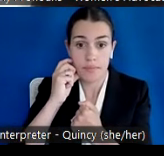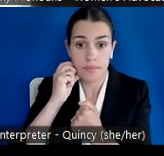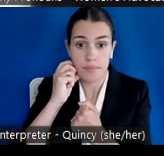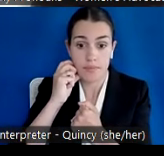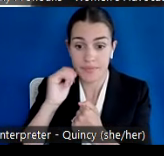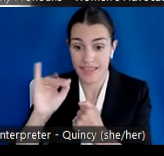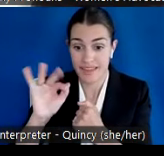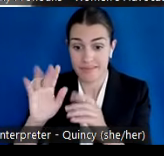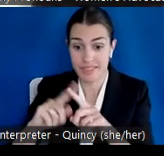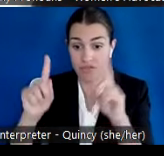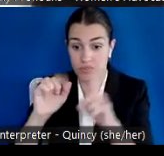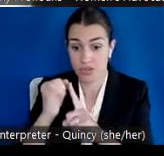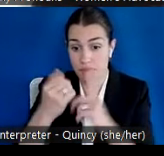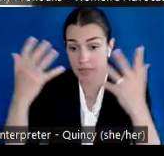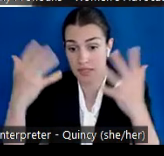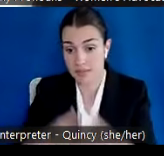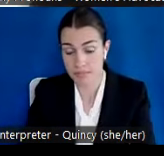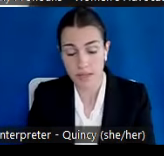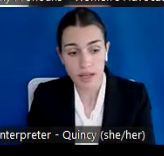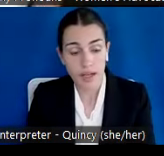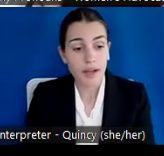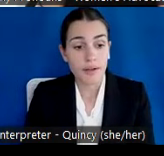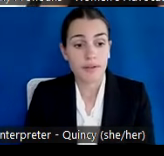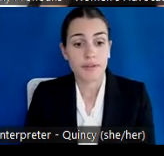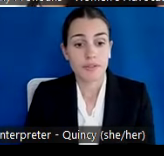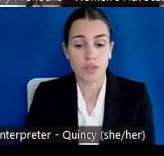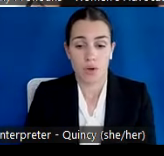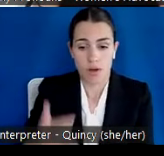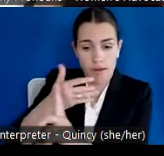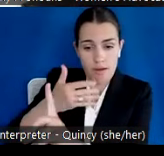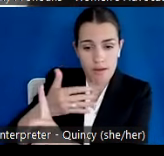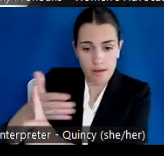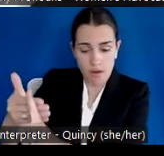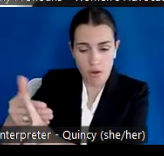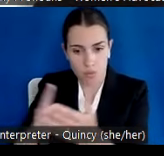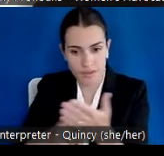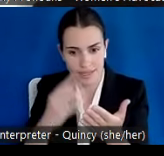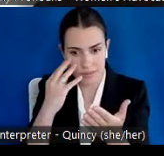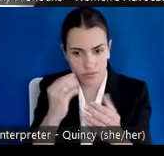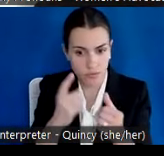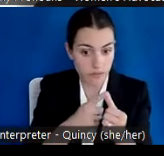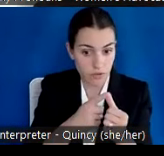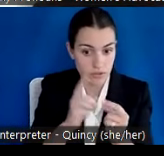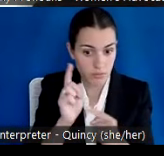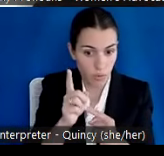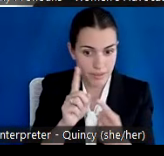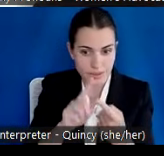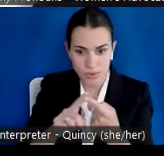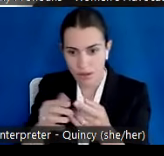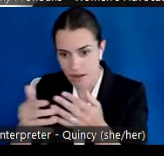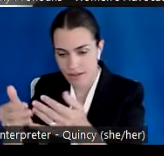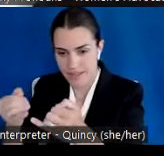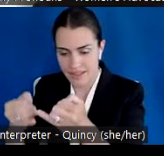different circumstances too. So what would that experience be like walking from the first moment to the last interaction